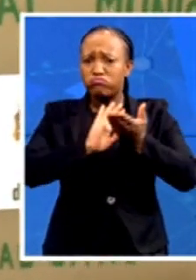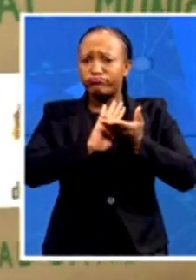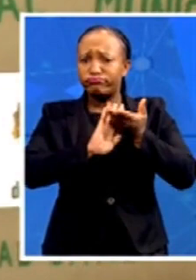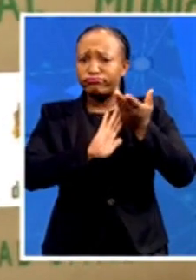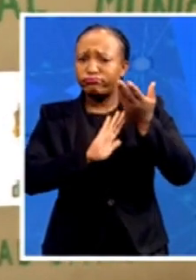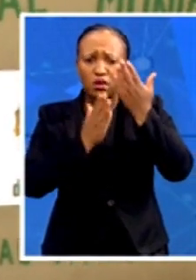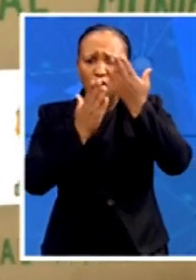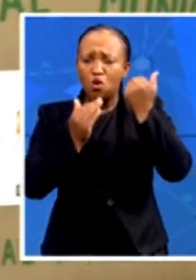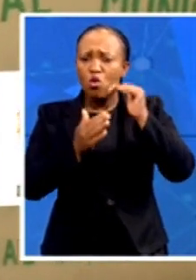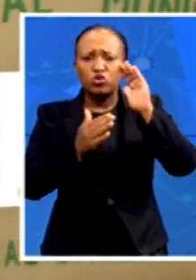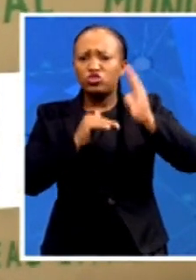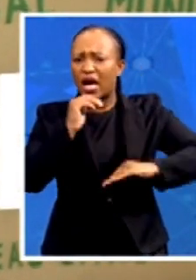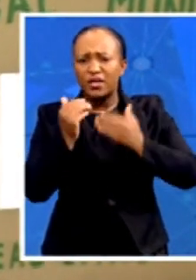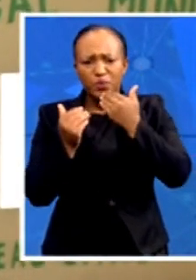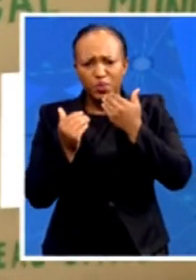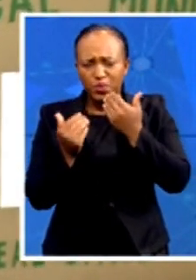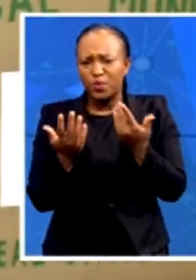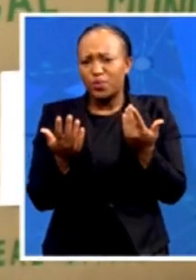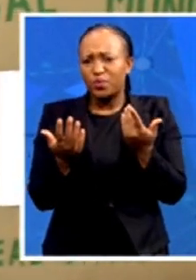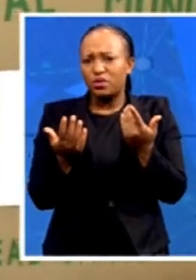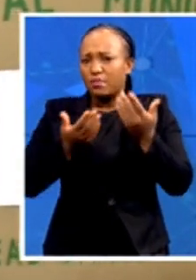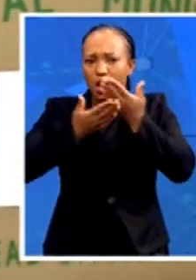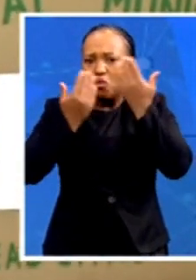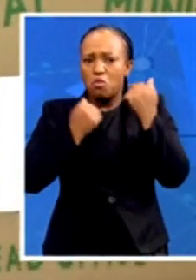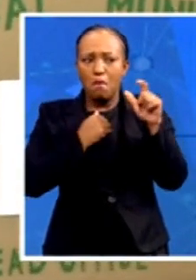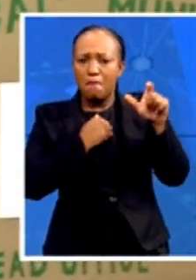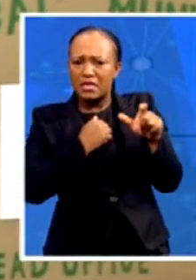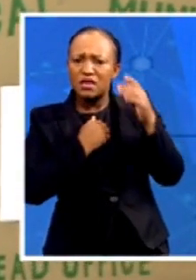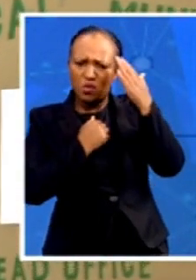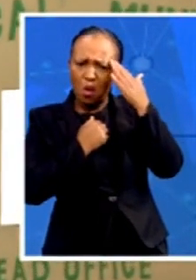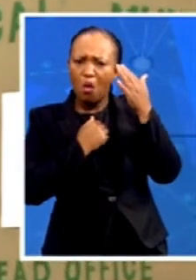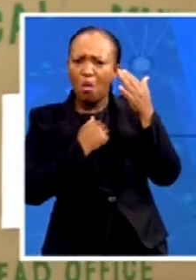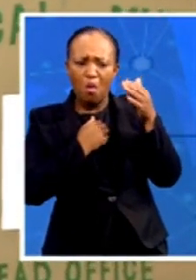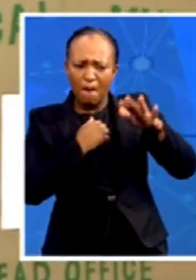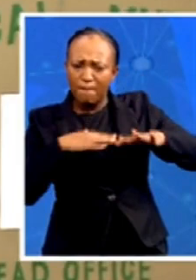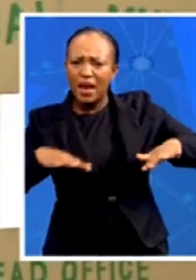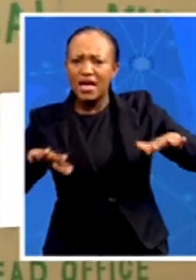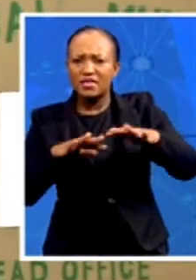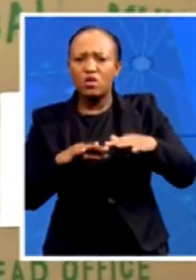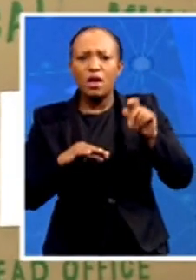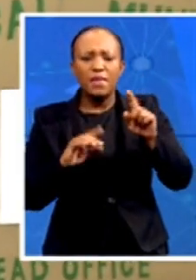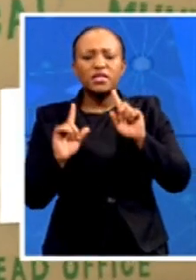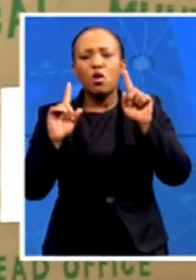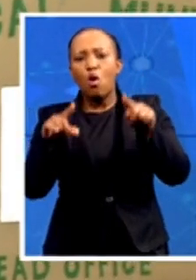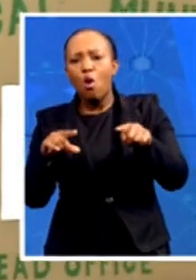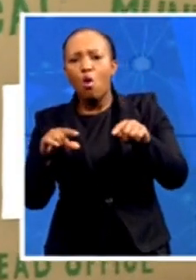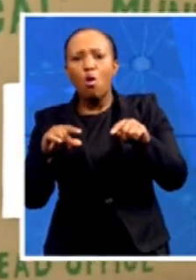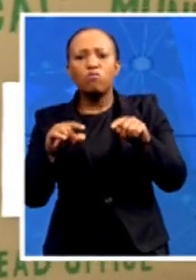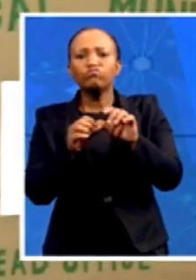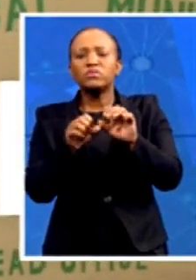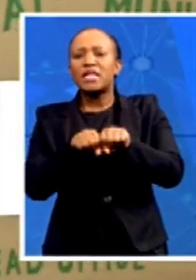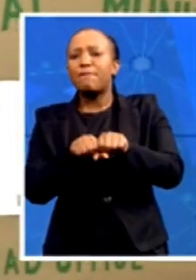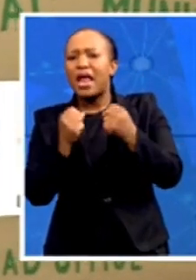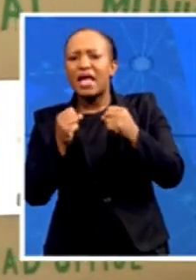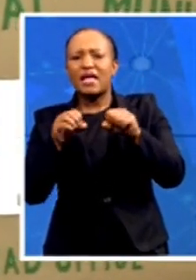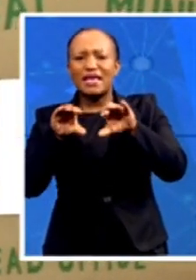don't know whether the person knows the place or not, but he goes there and breaks the pipe, and then that's why we've got a problem. There's a leakage everywhere. Then this